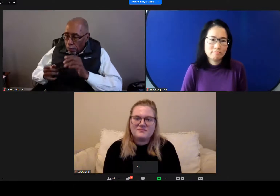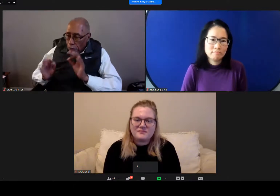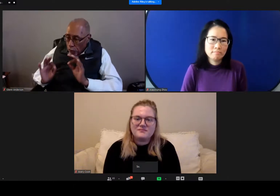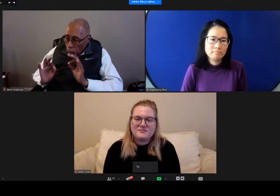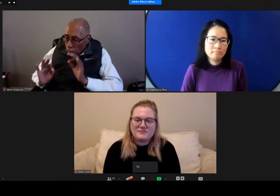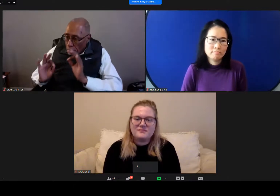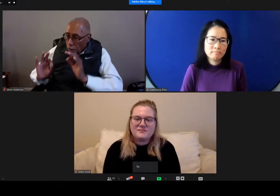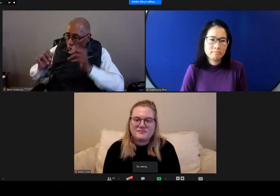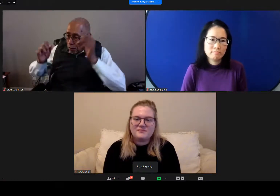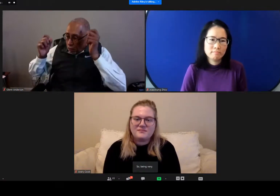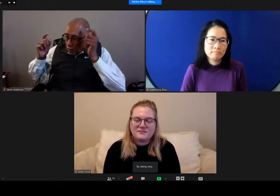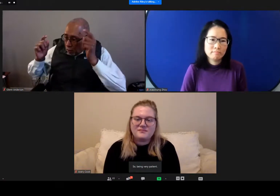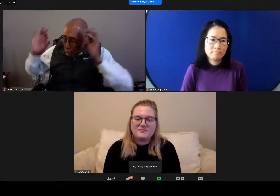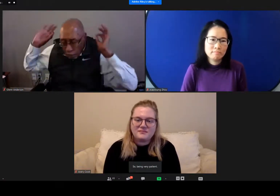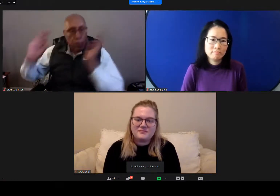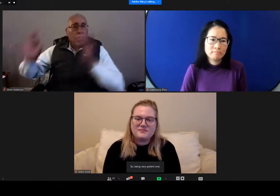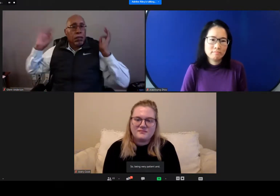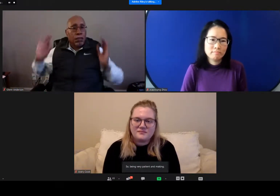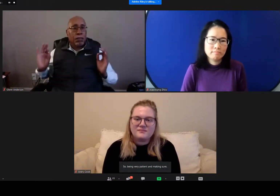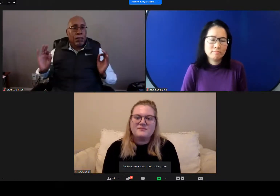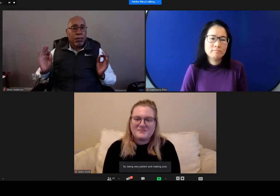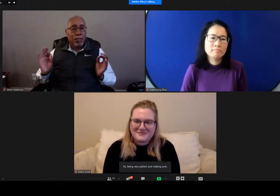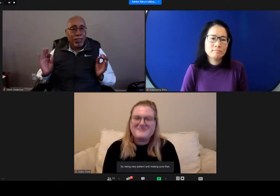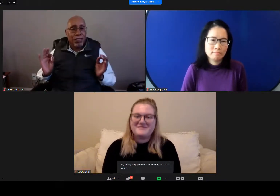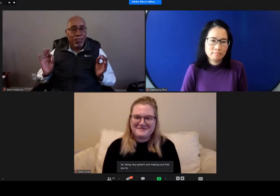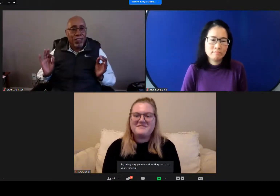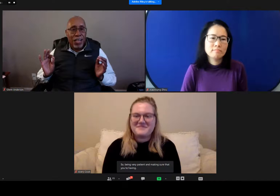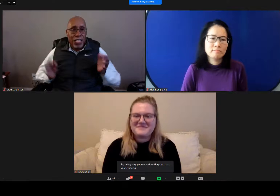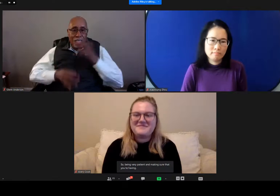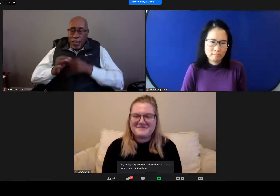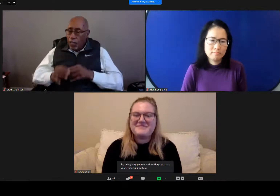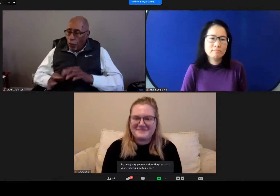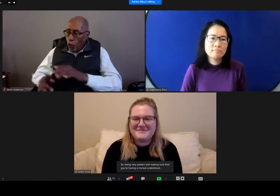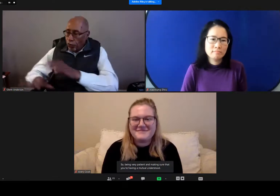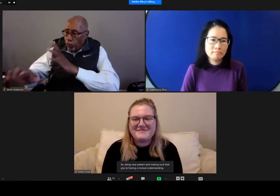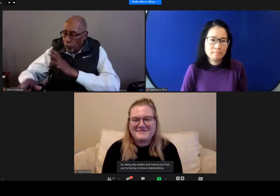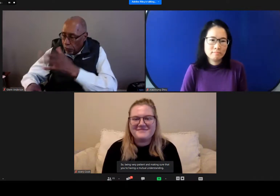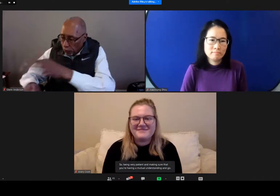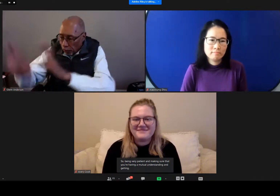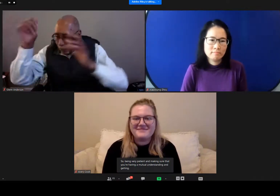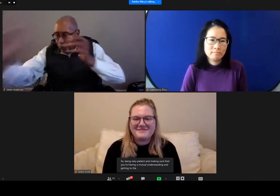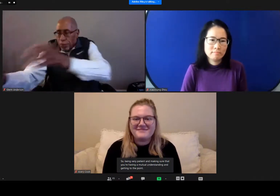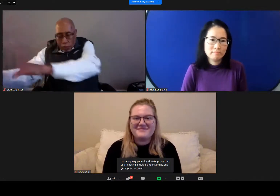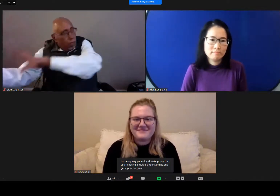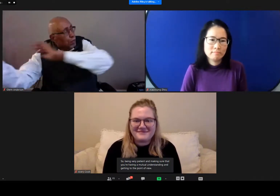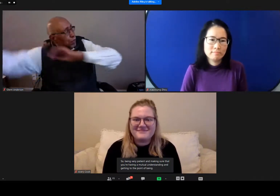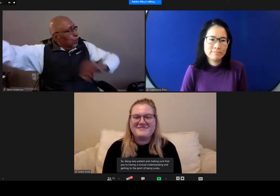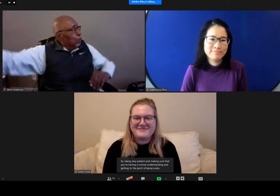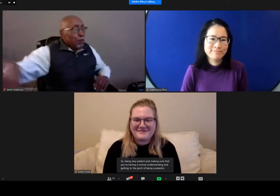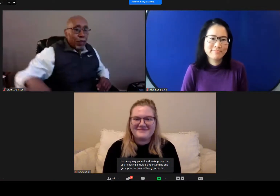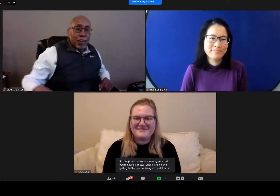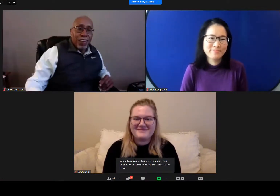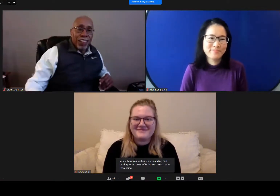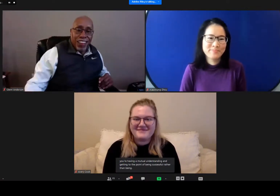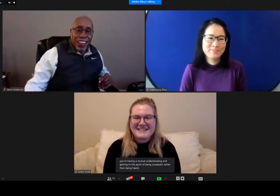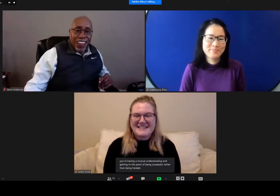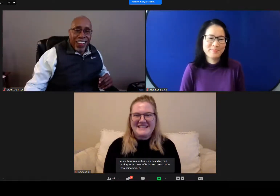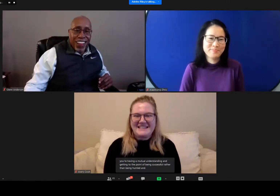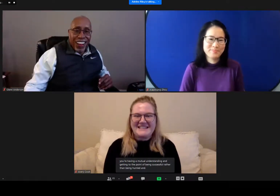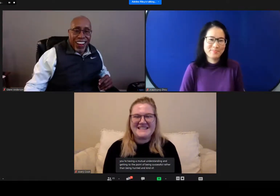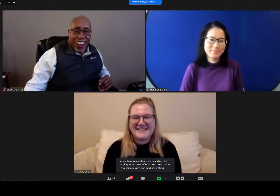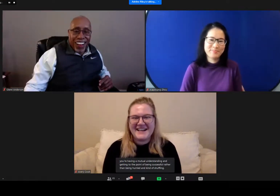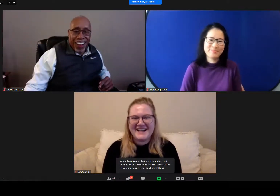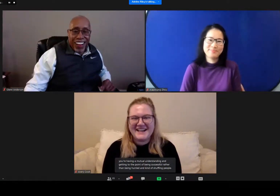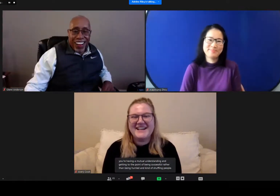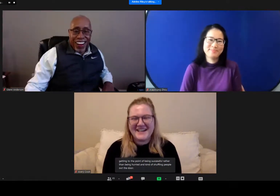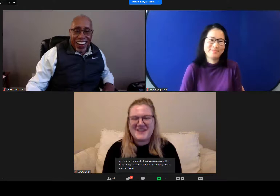So being very patient and making sure that you're having a mutual understanding and getting to the point of being successful rather than being hurried and kind of shuffling